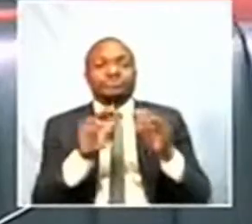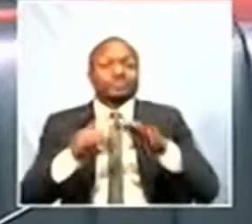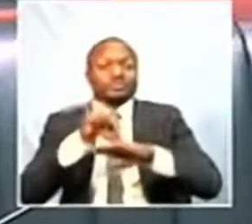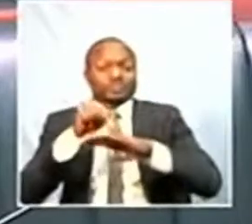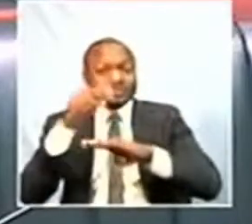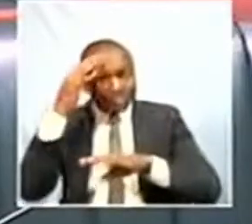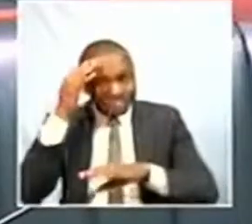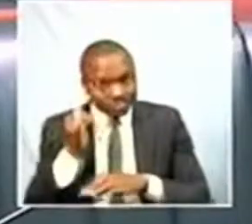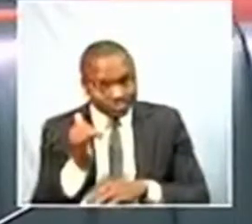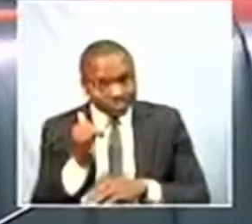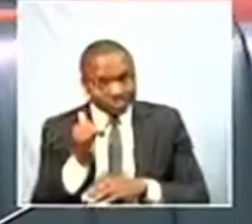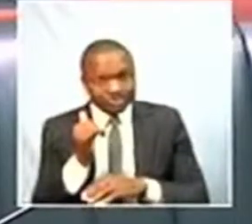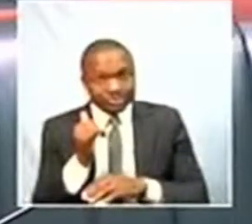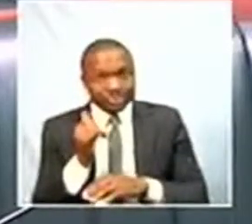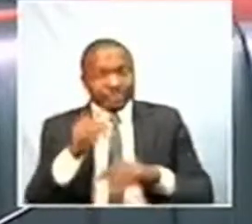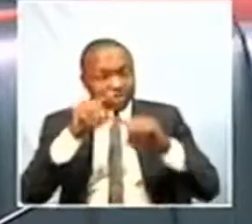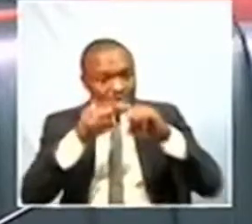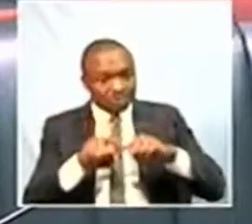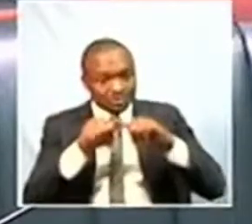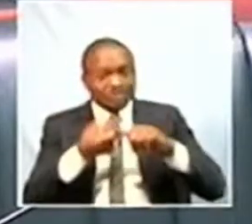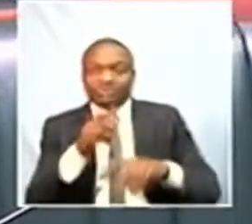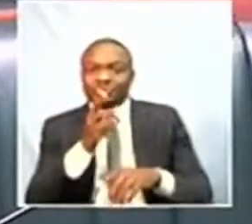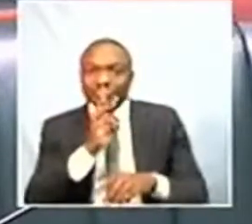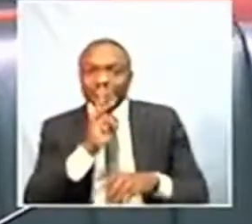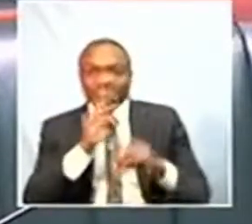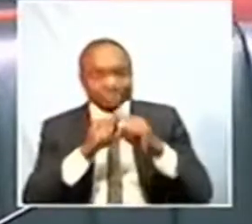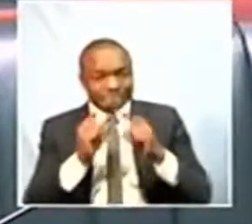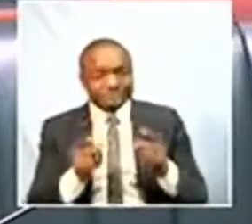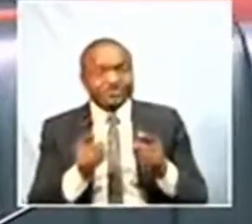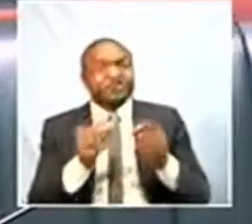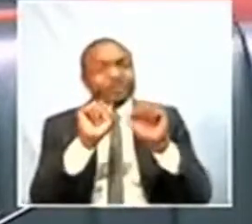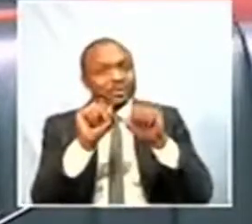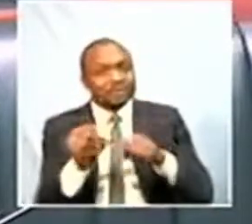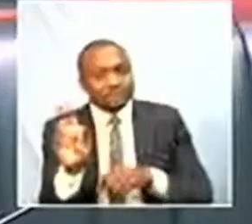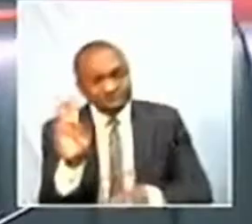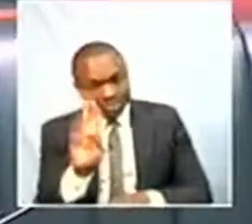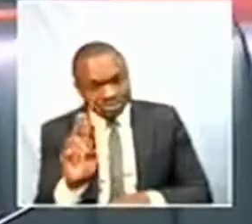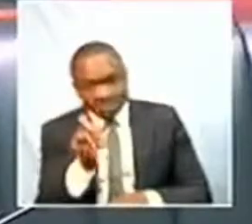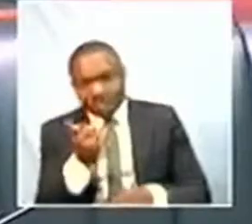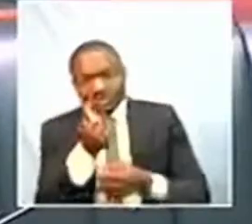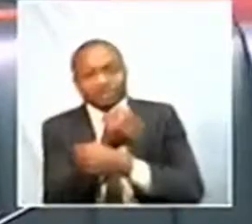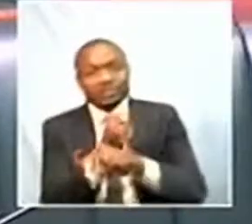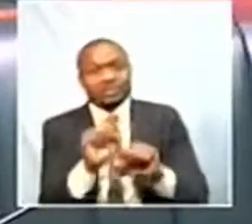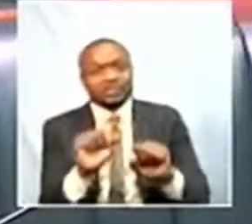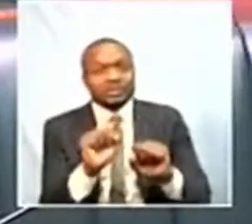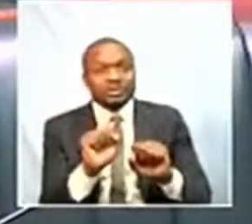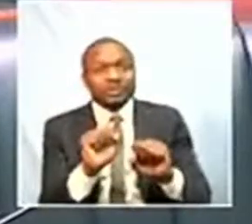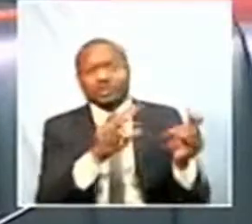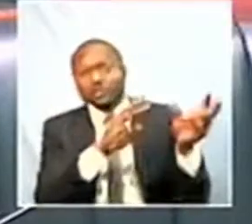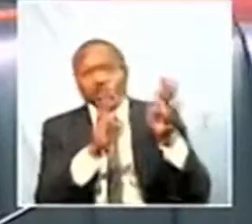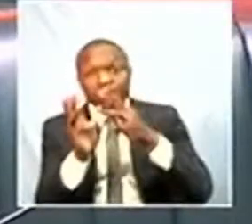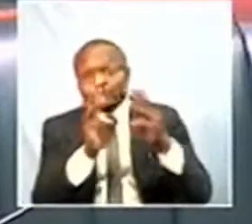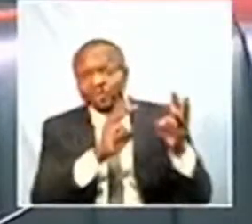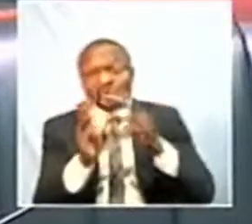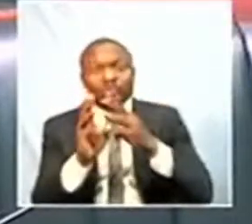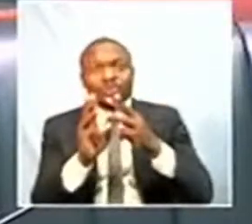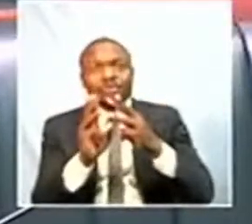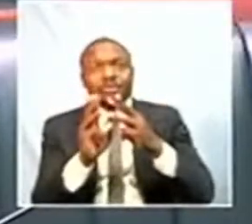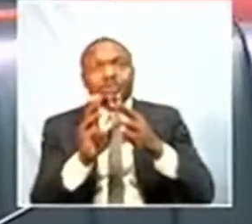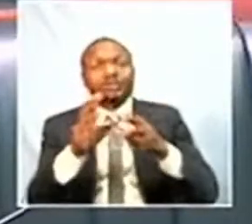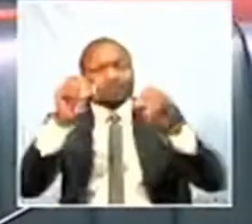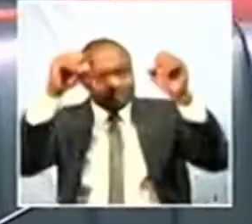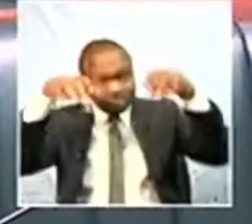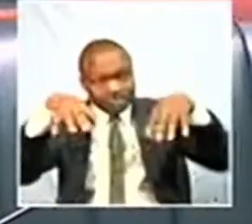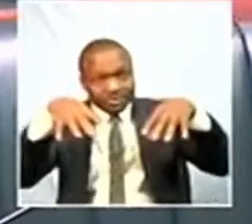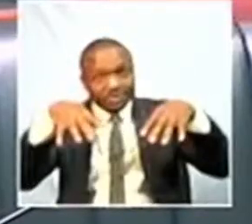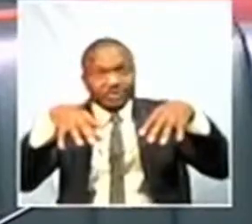Why? Because we are over-dependent on water, but rather we can use initiatives of using wind power, kinetic power to form